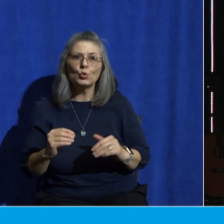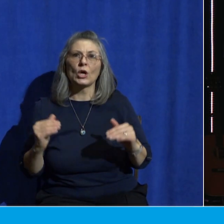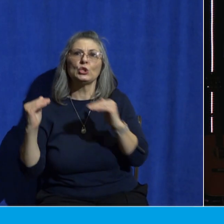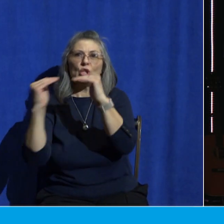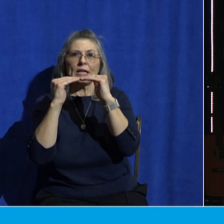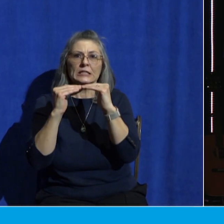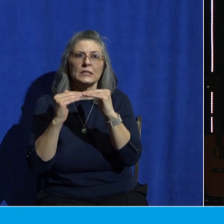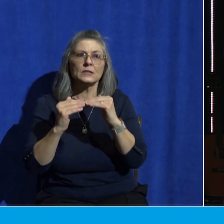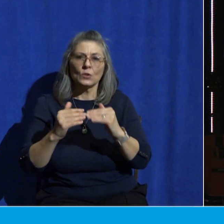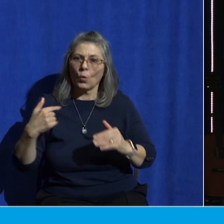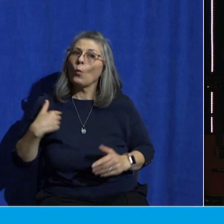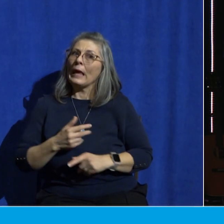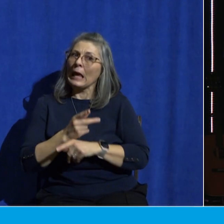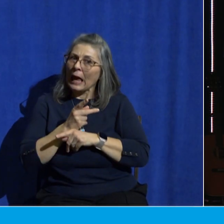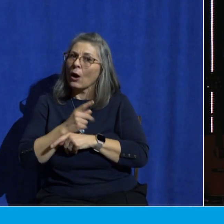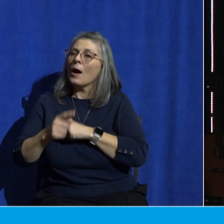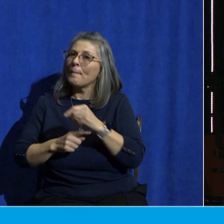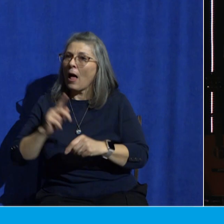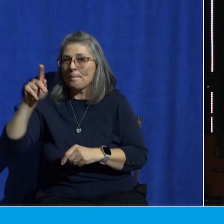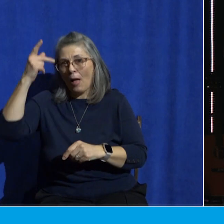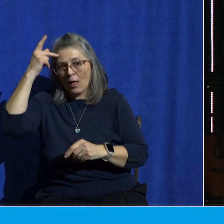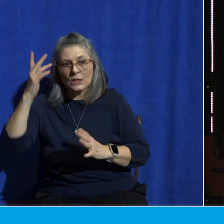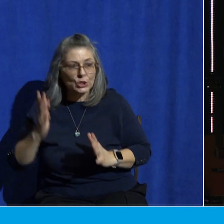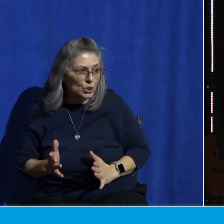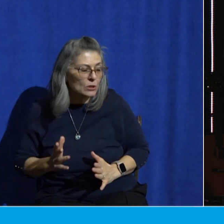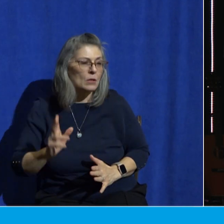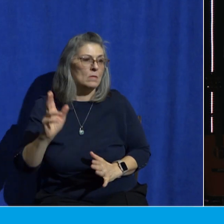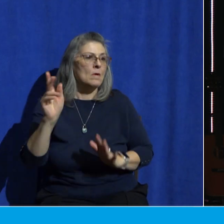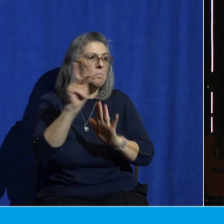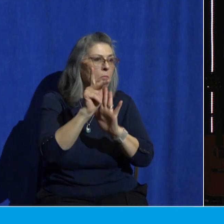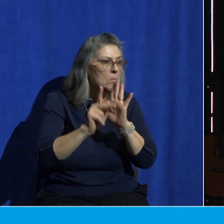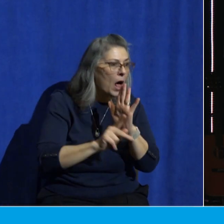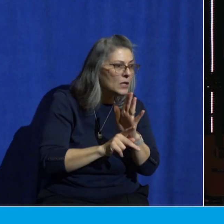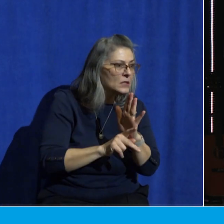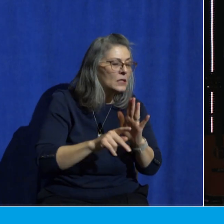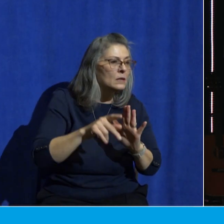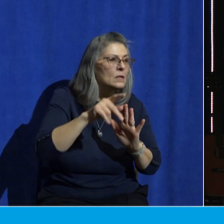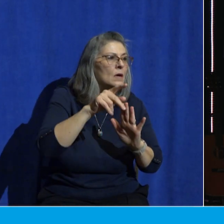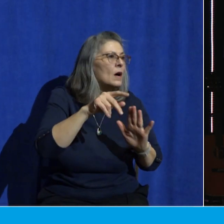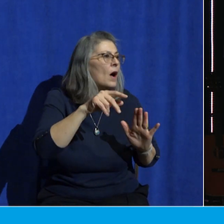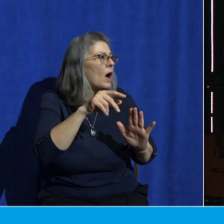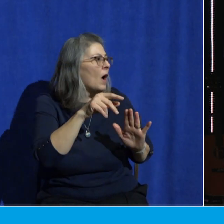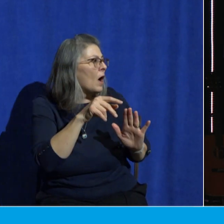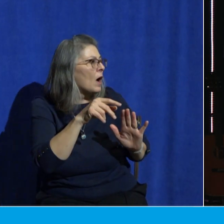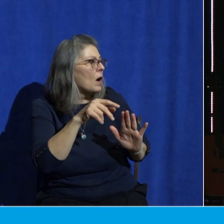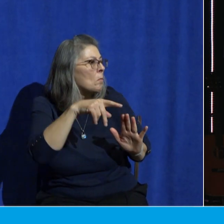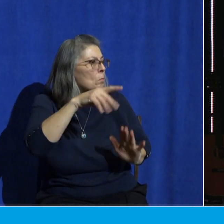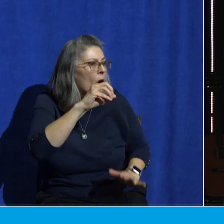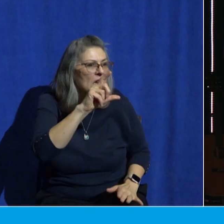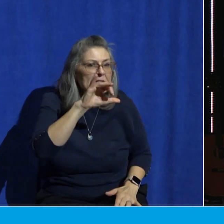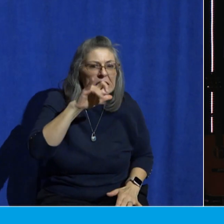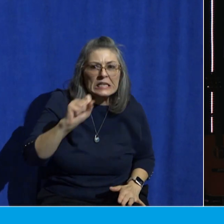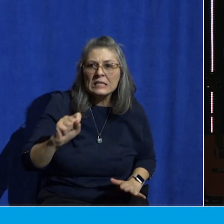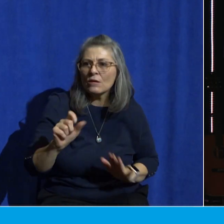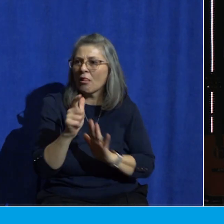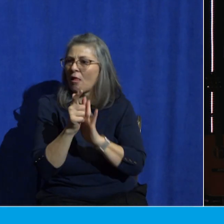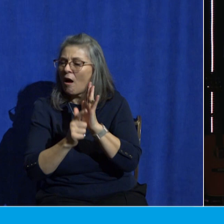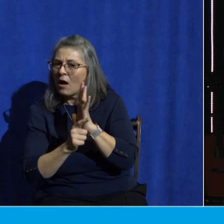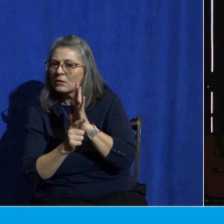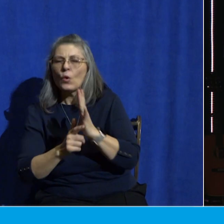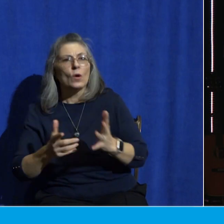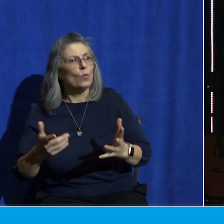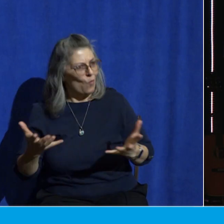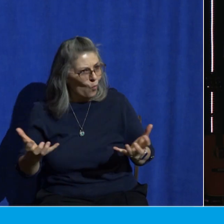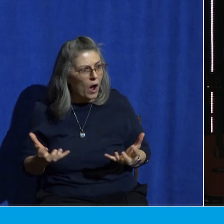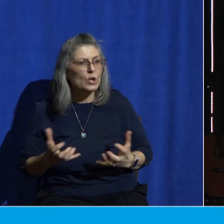policies and politicians. We work hard to protect people, particularly